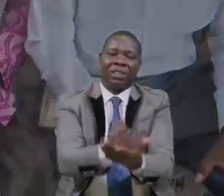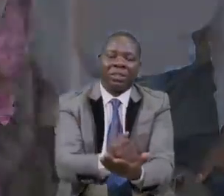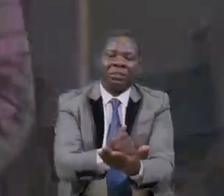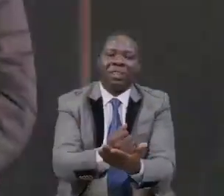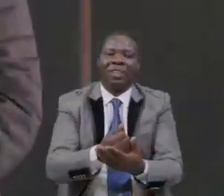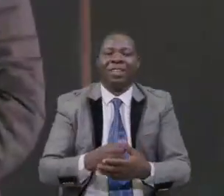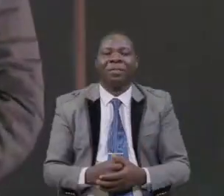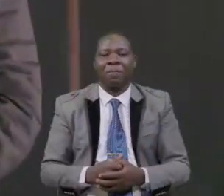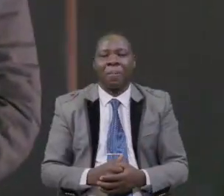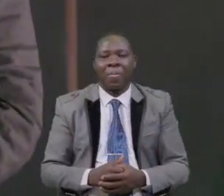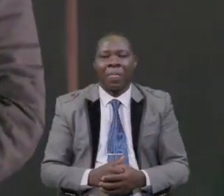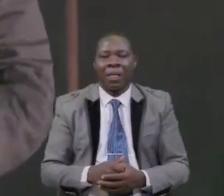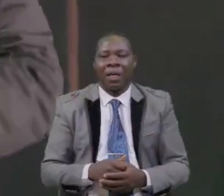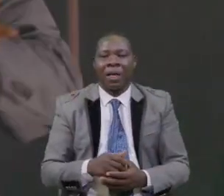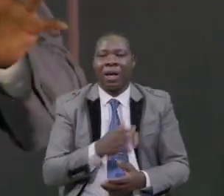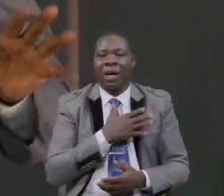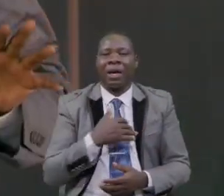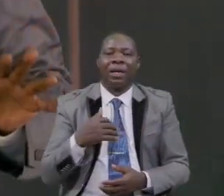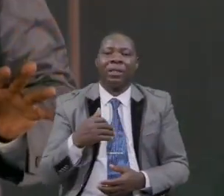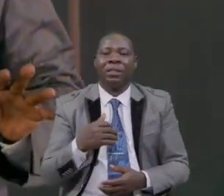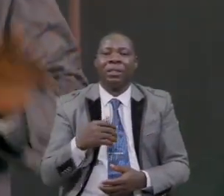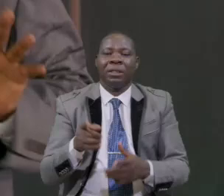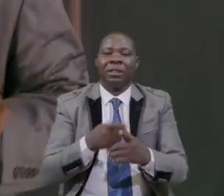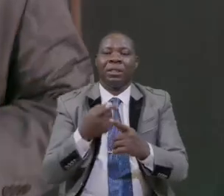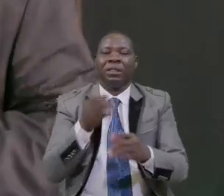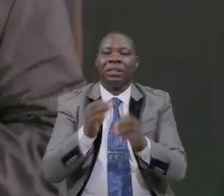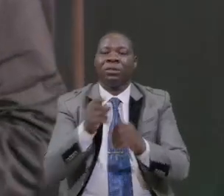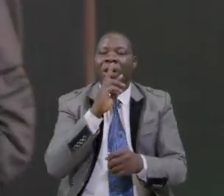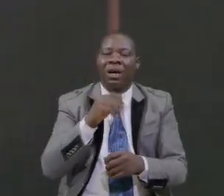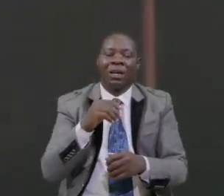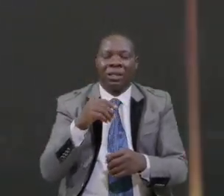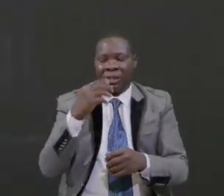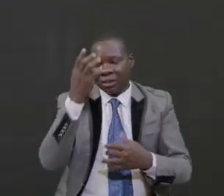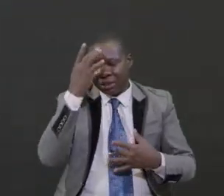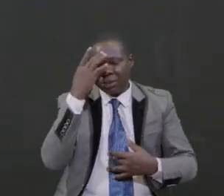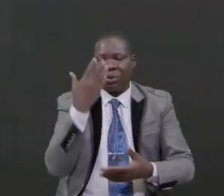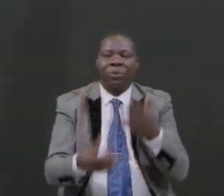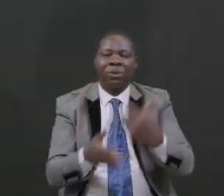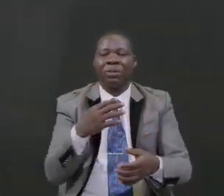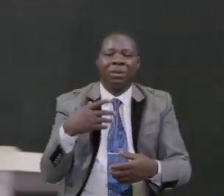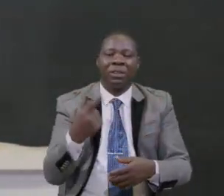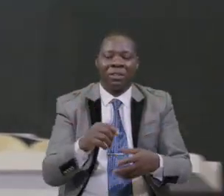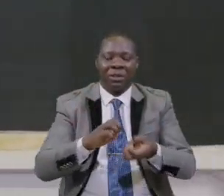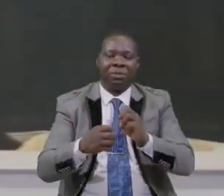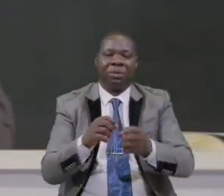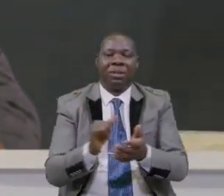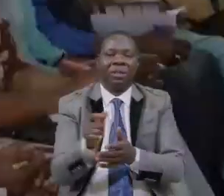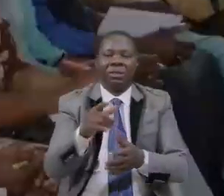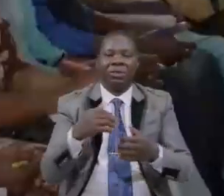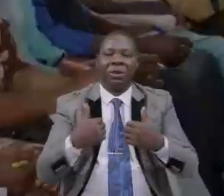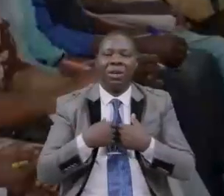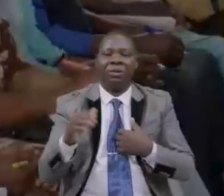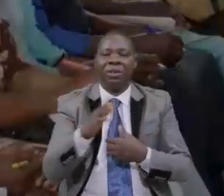yeah. And then if you're sick, whatever problem you have, your healing has